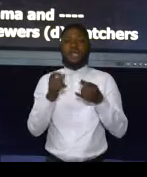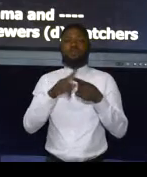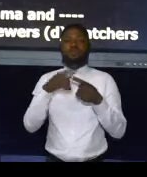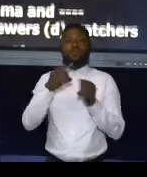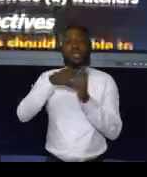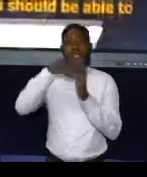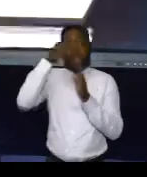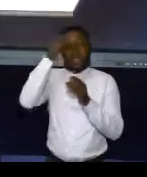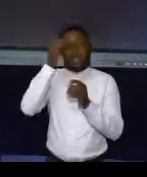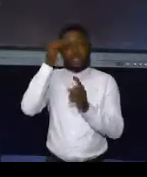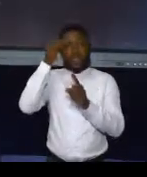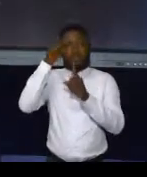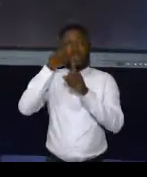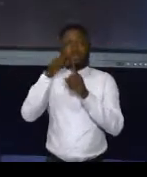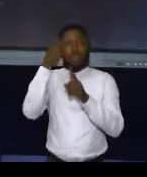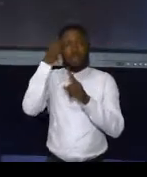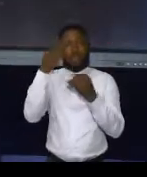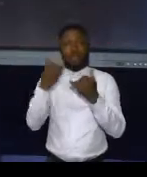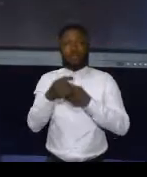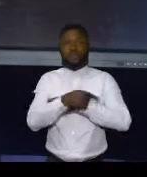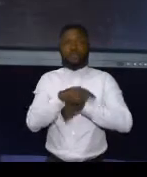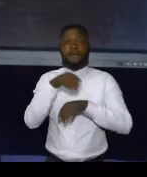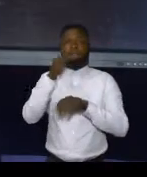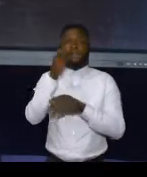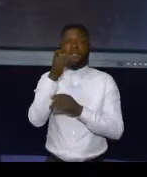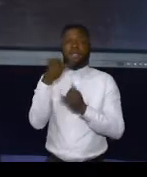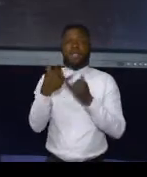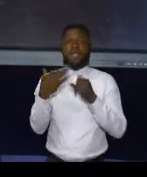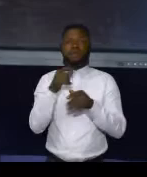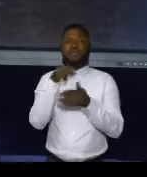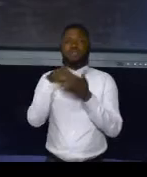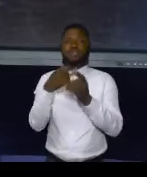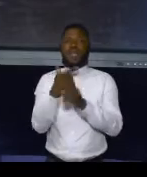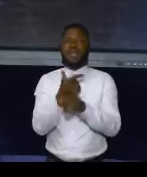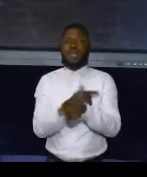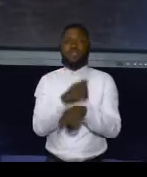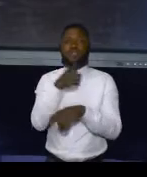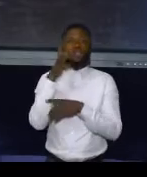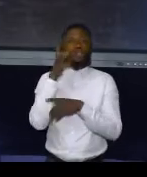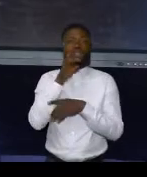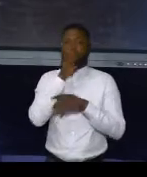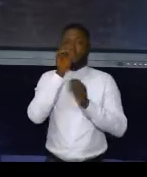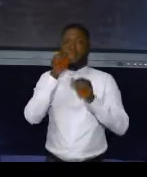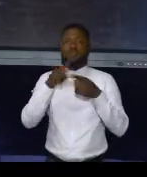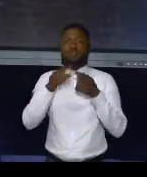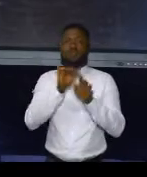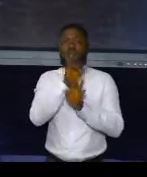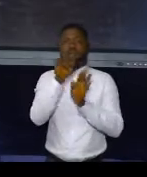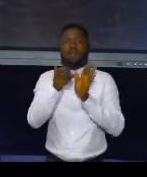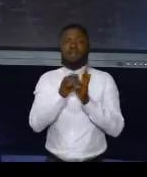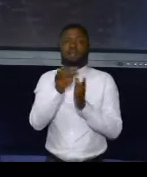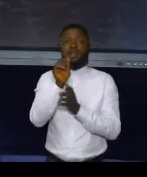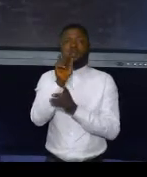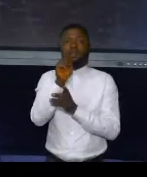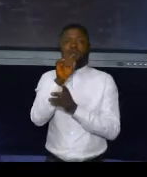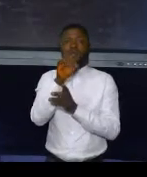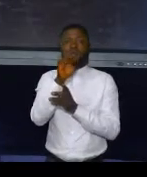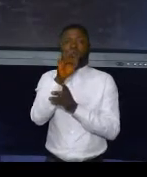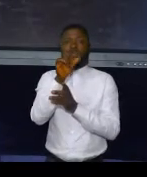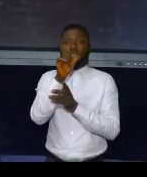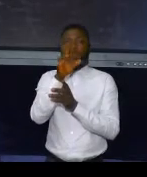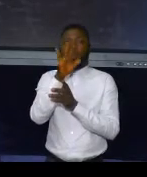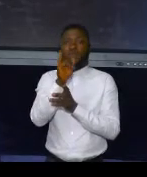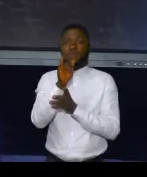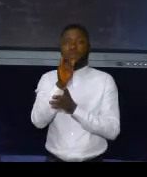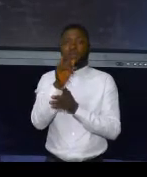Now to the learning objective for today. By the end of this lesson, you should be able to identify auxiliary